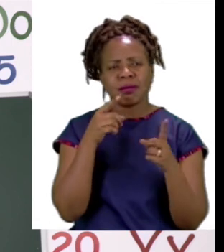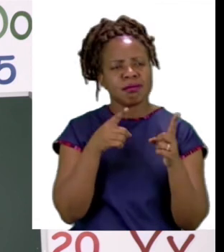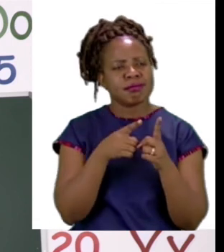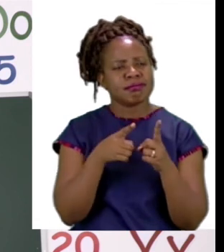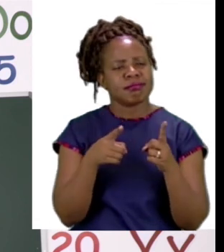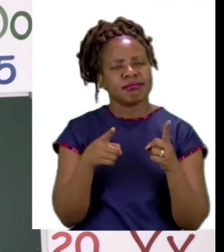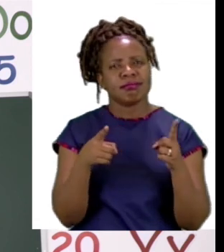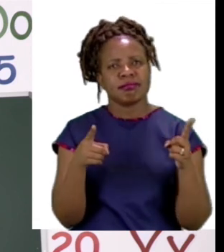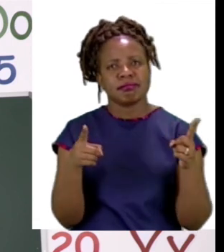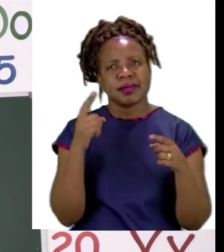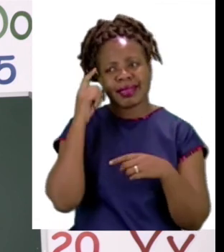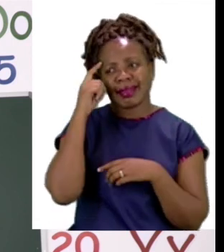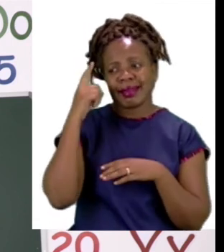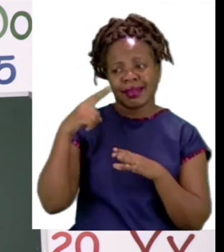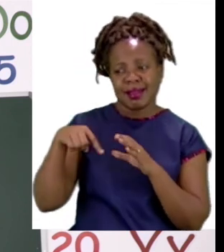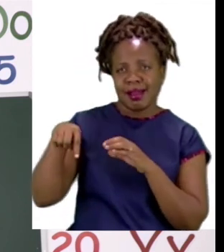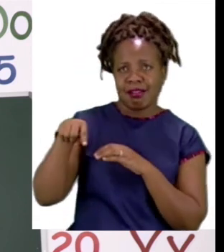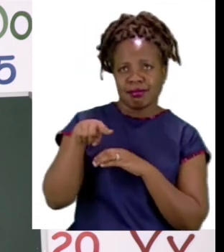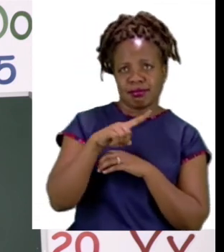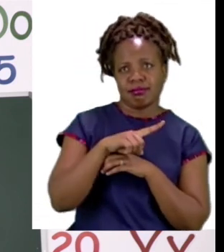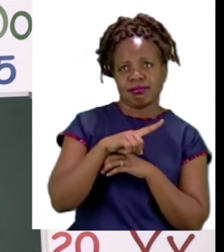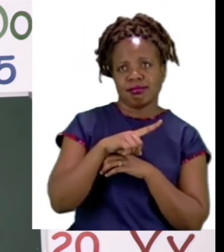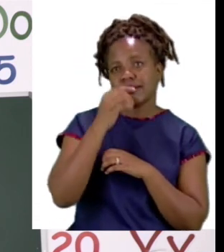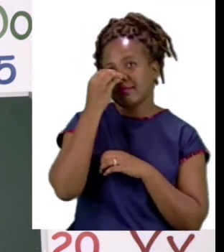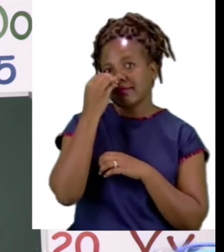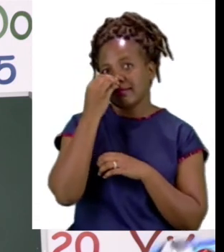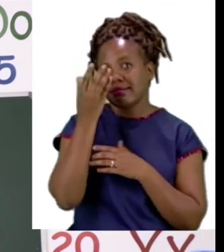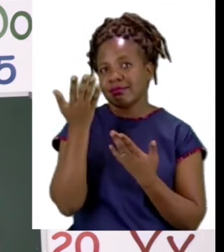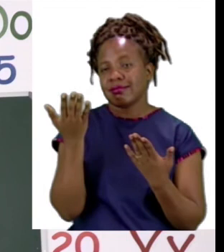outside. Sashi? Sashi?